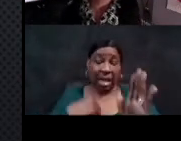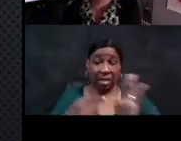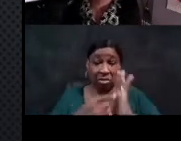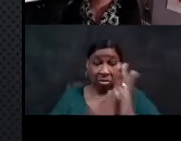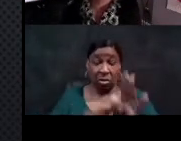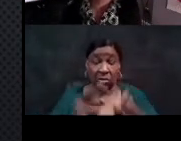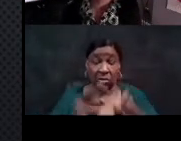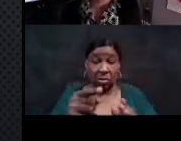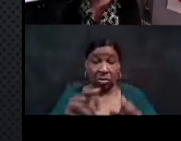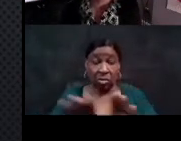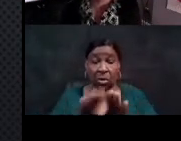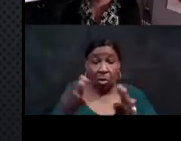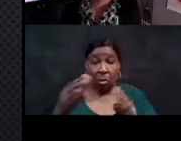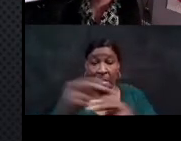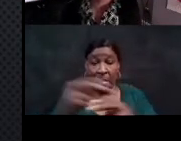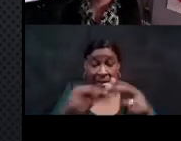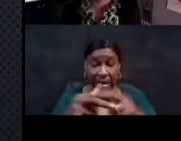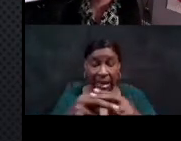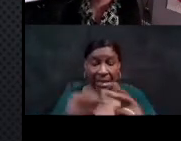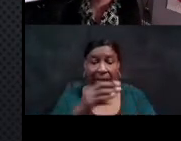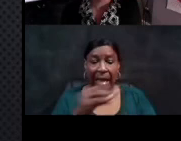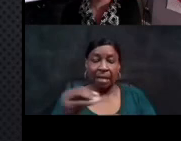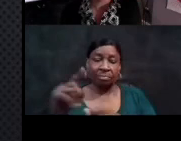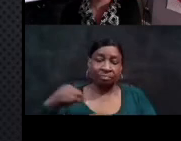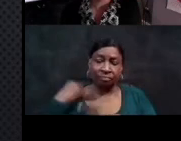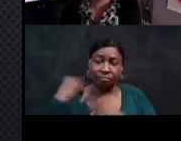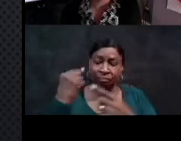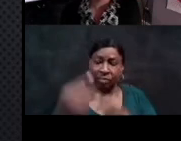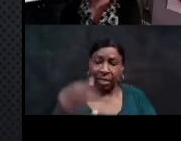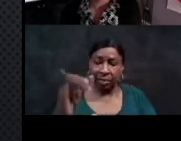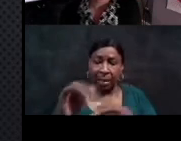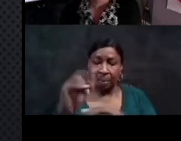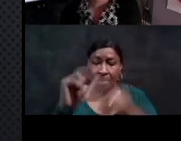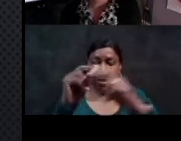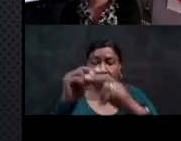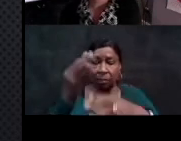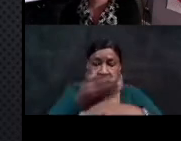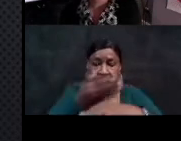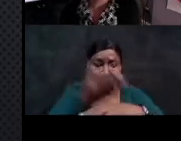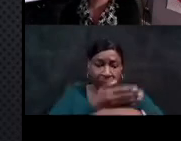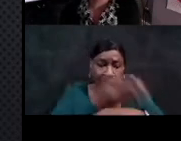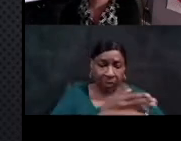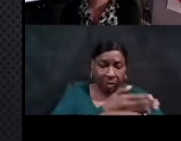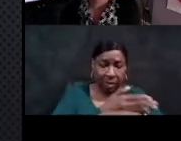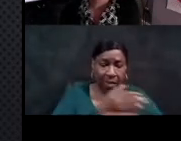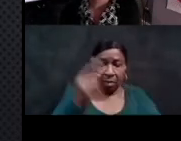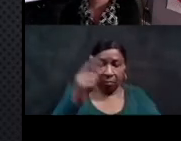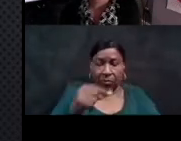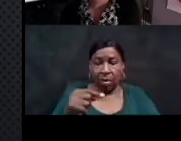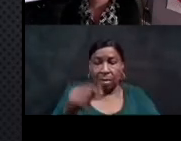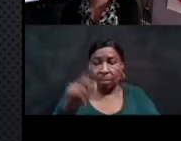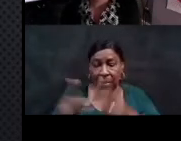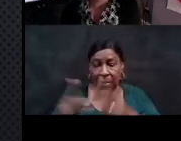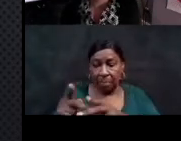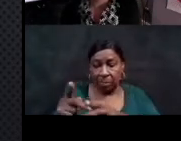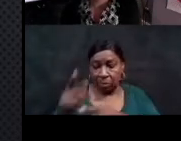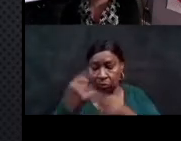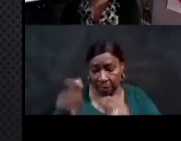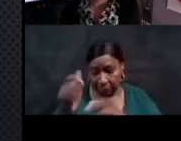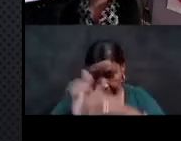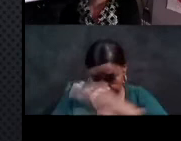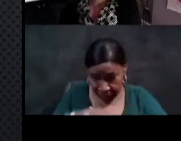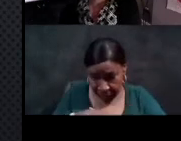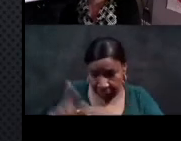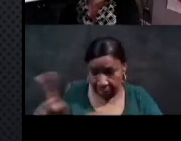slide. And over time, that facility was renovated to add solitary confinement cells there. And